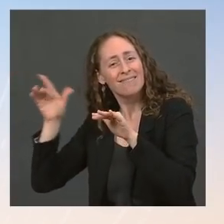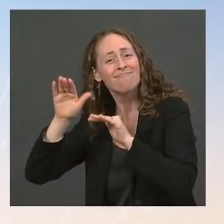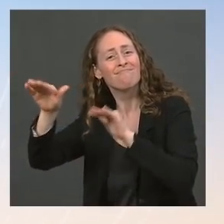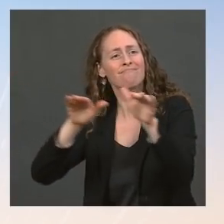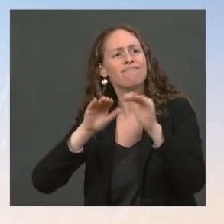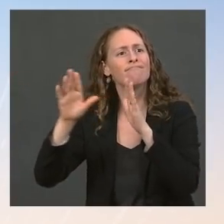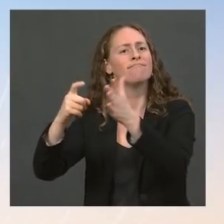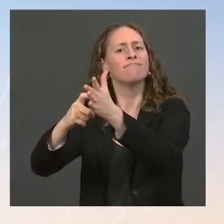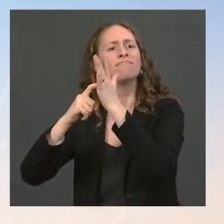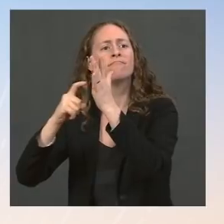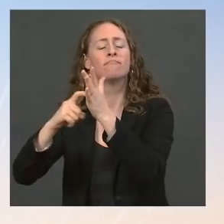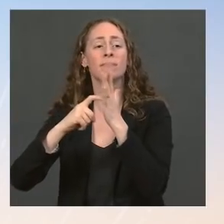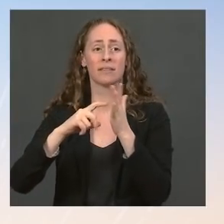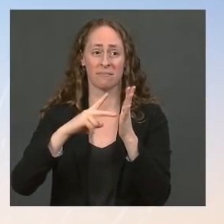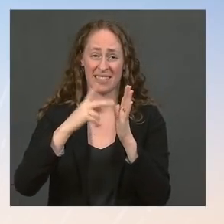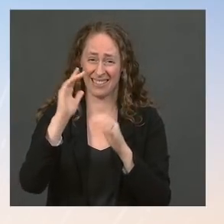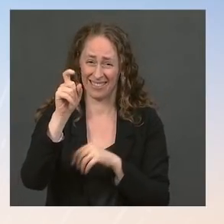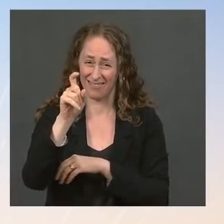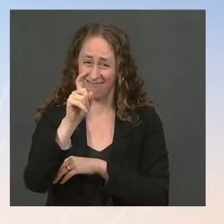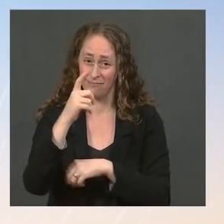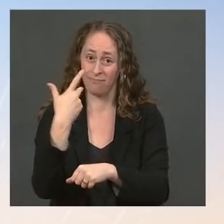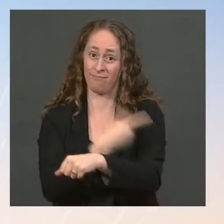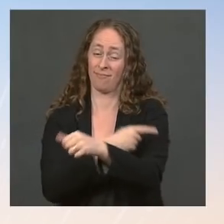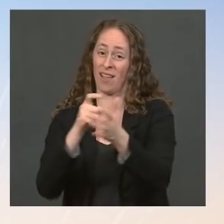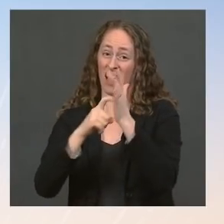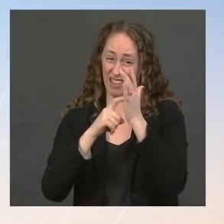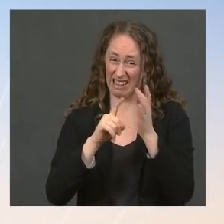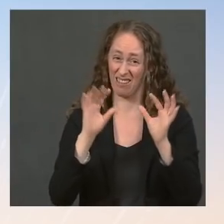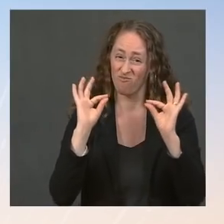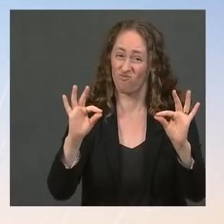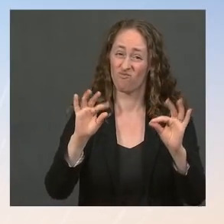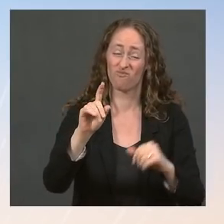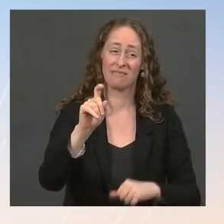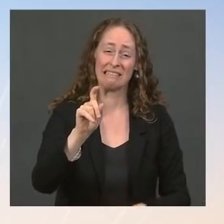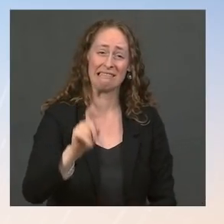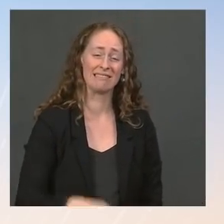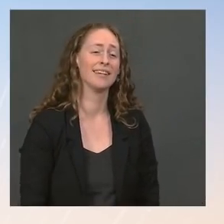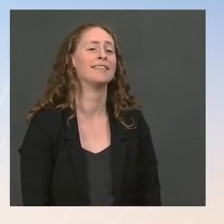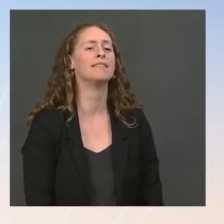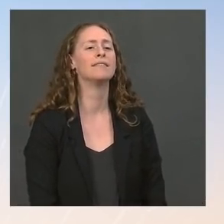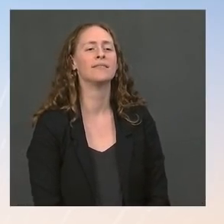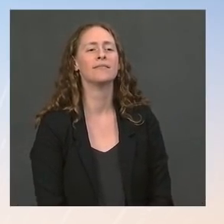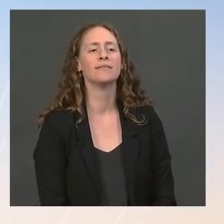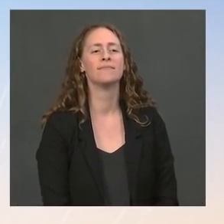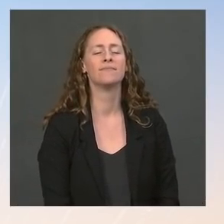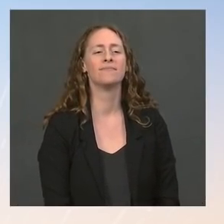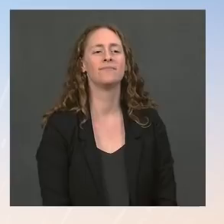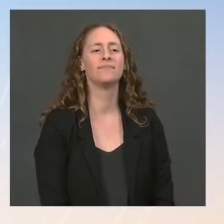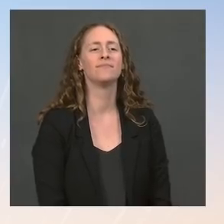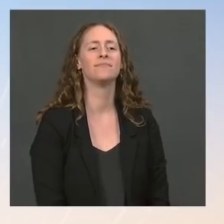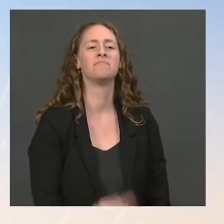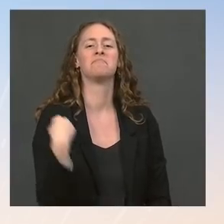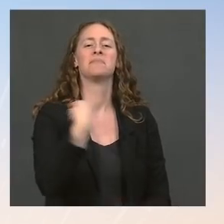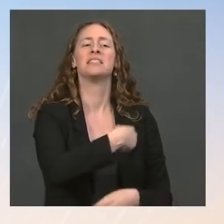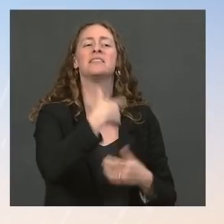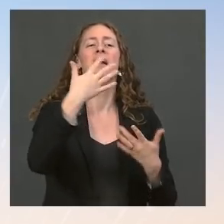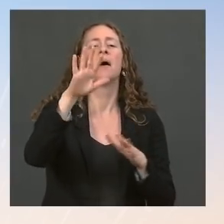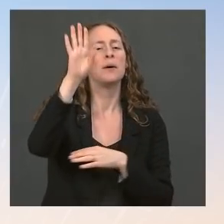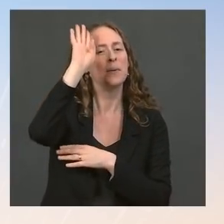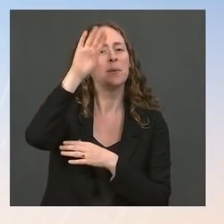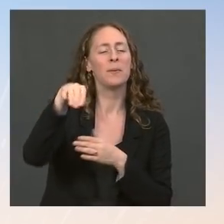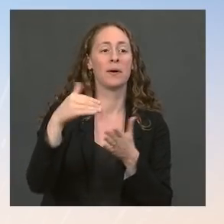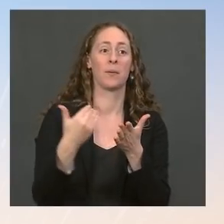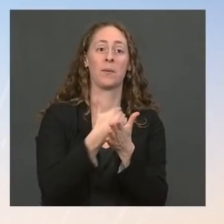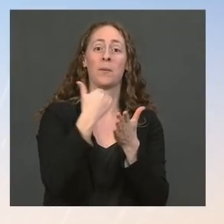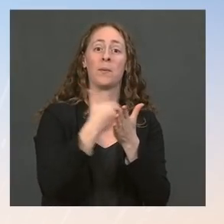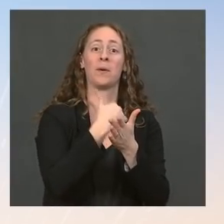working? Well, Jonathan, first, we did expect that rates of newly vaccinated would decline over time, as